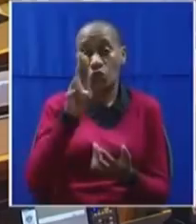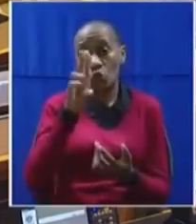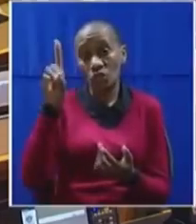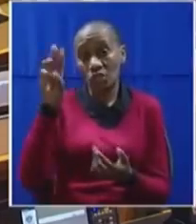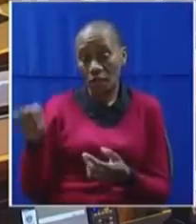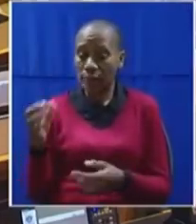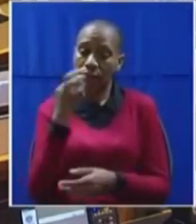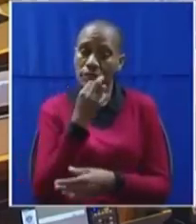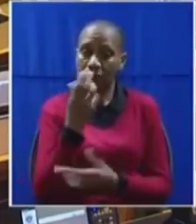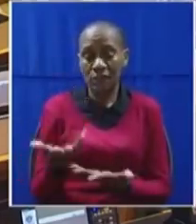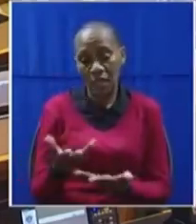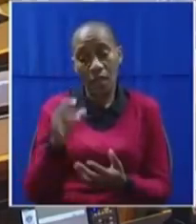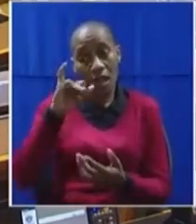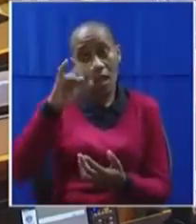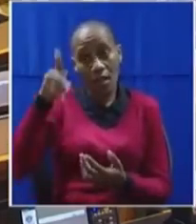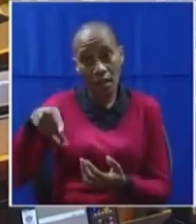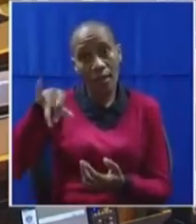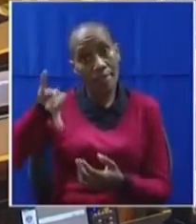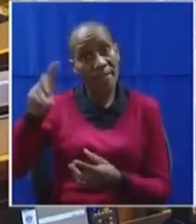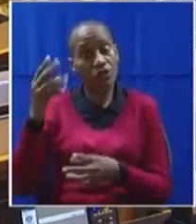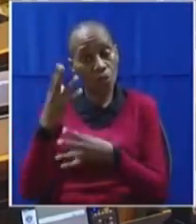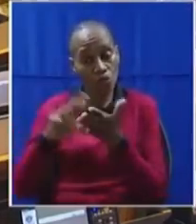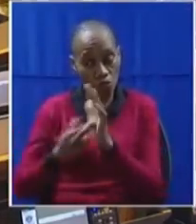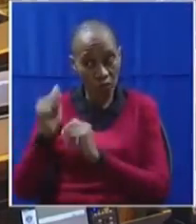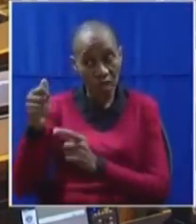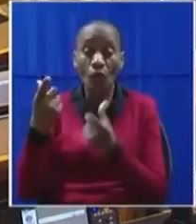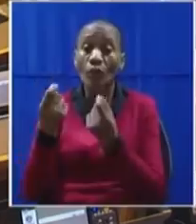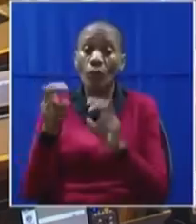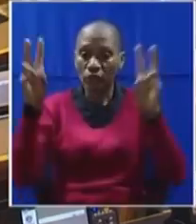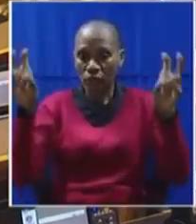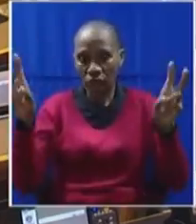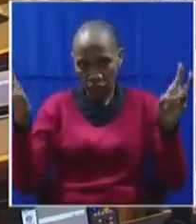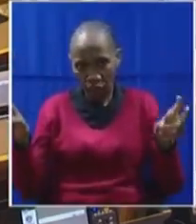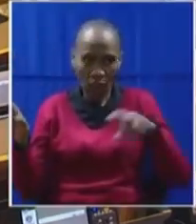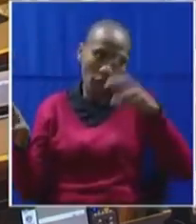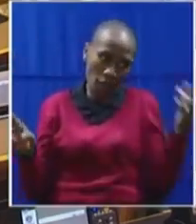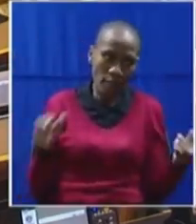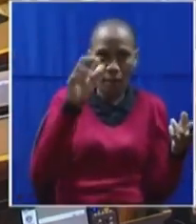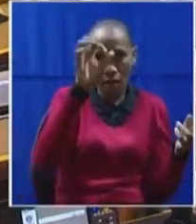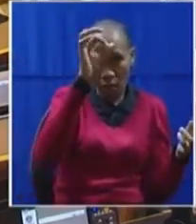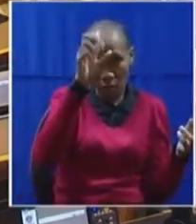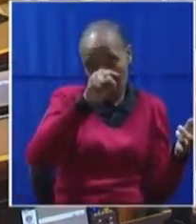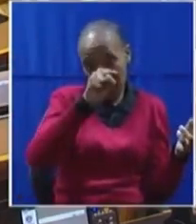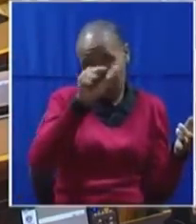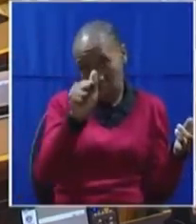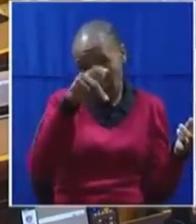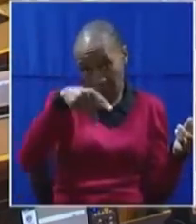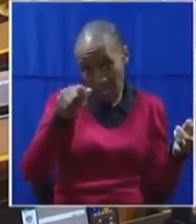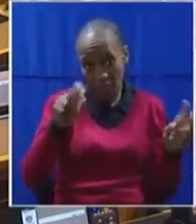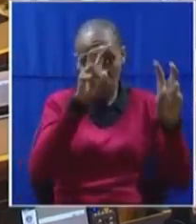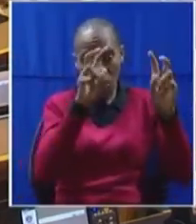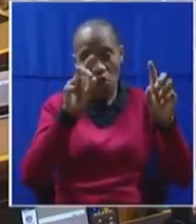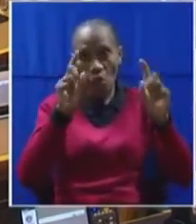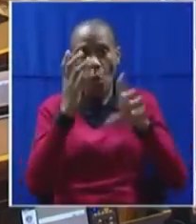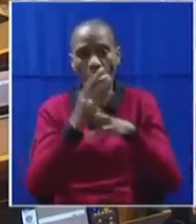you consider that IP plays an oversight role in inverted commas over SAPS and members of